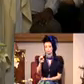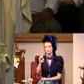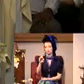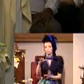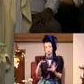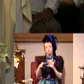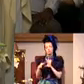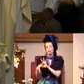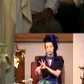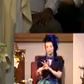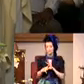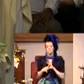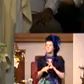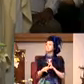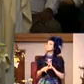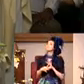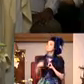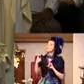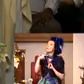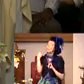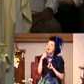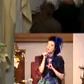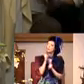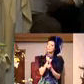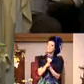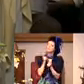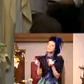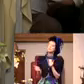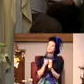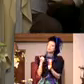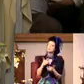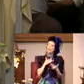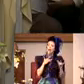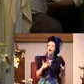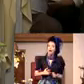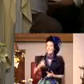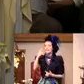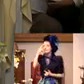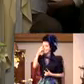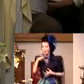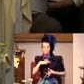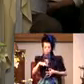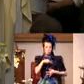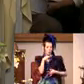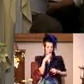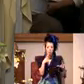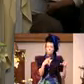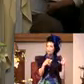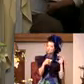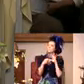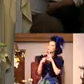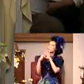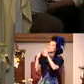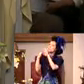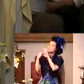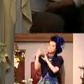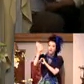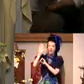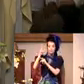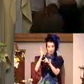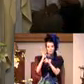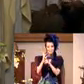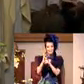most. For it's a time to join our heart, our mind, our soul, God, with one another. So let's keep this